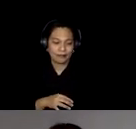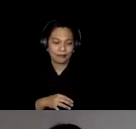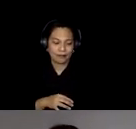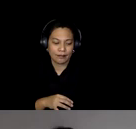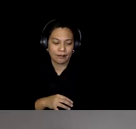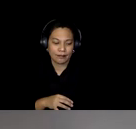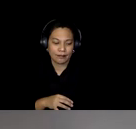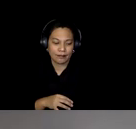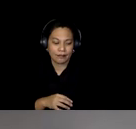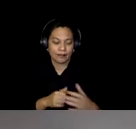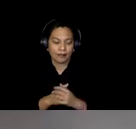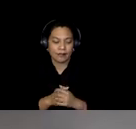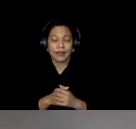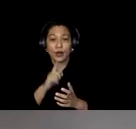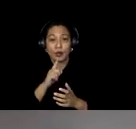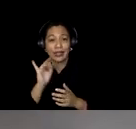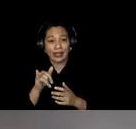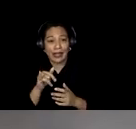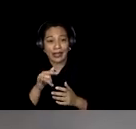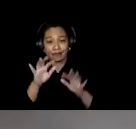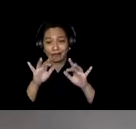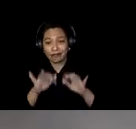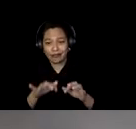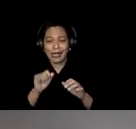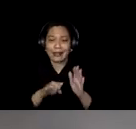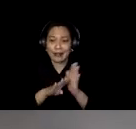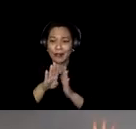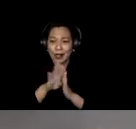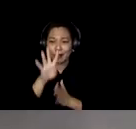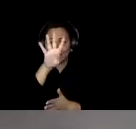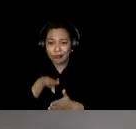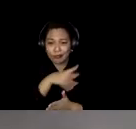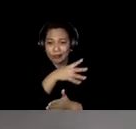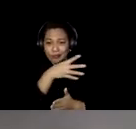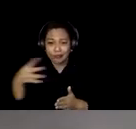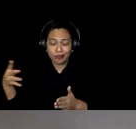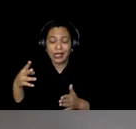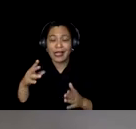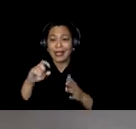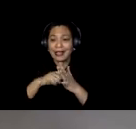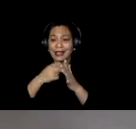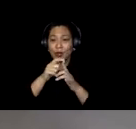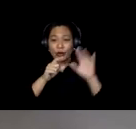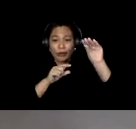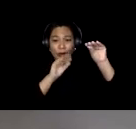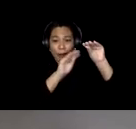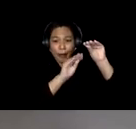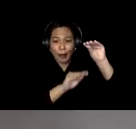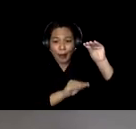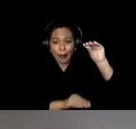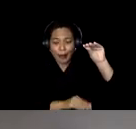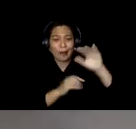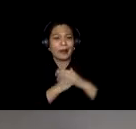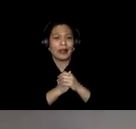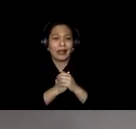keyword, then you can, you know, build a spreadsheet, write down all the keywords, kind of write down some of